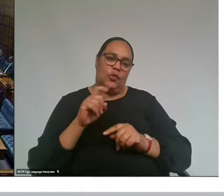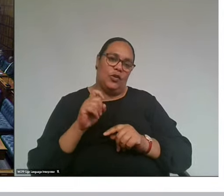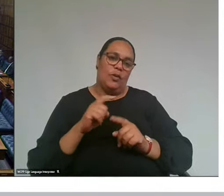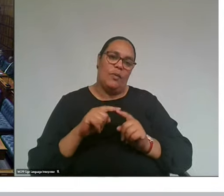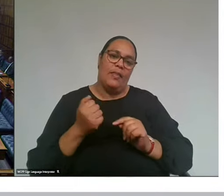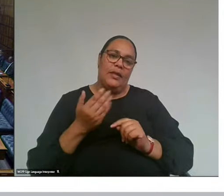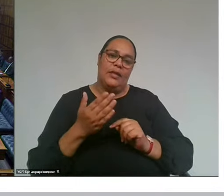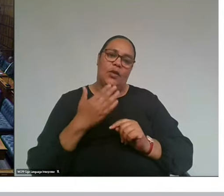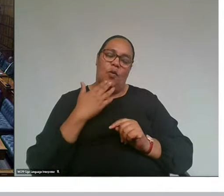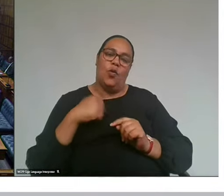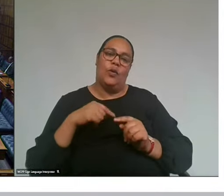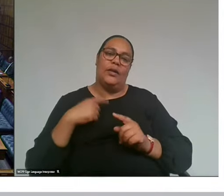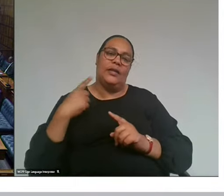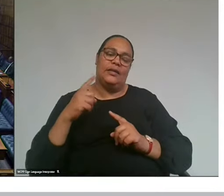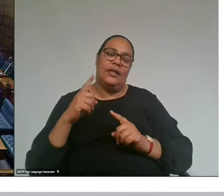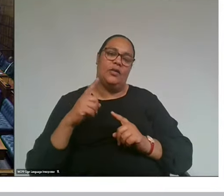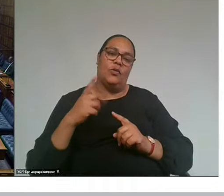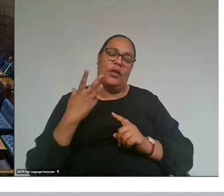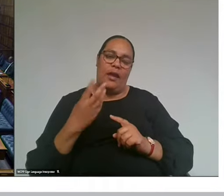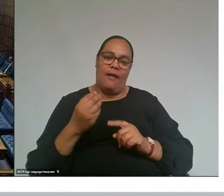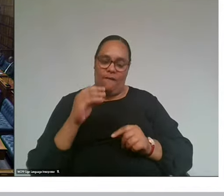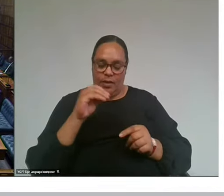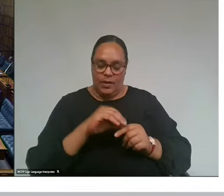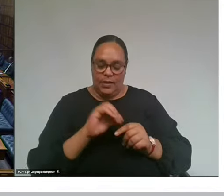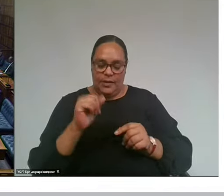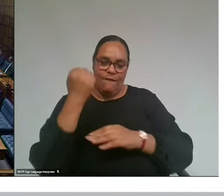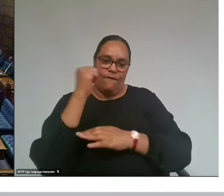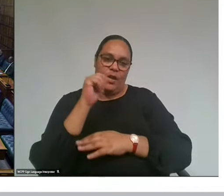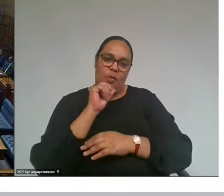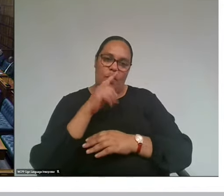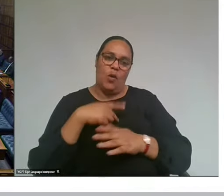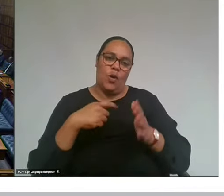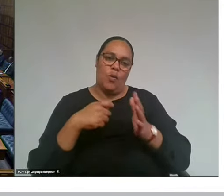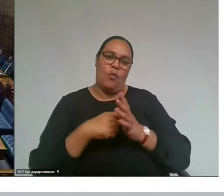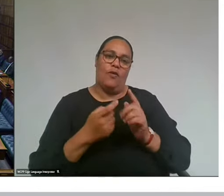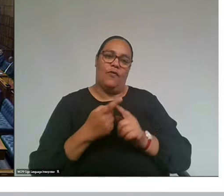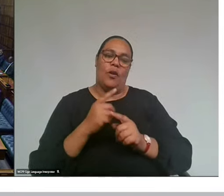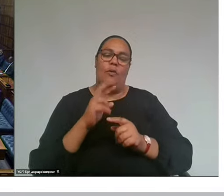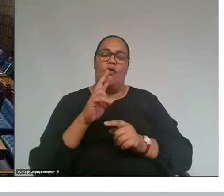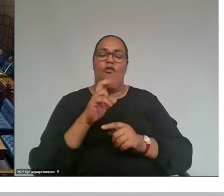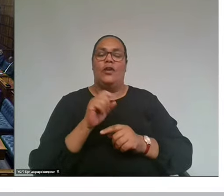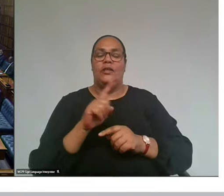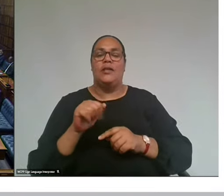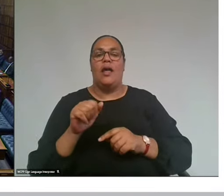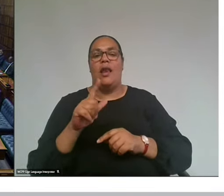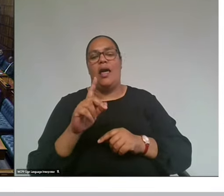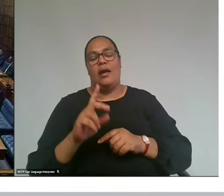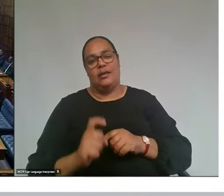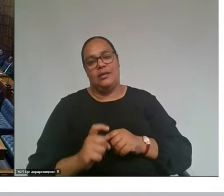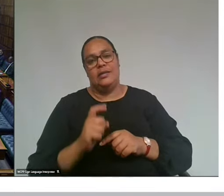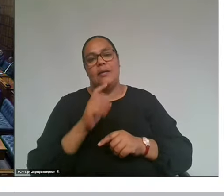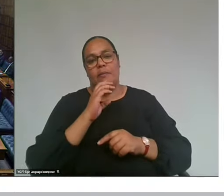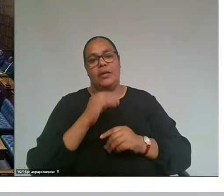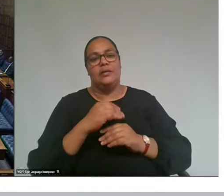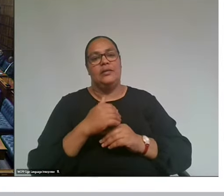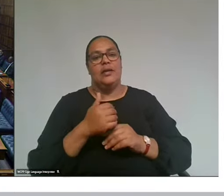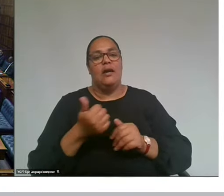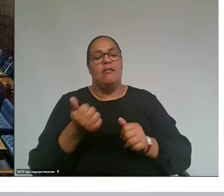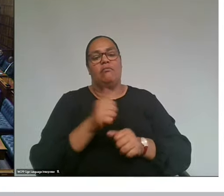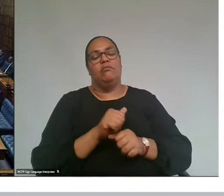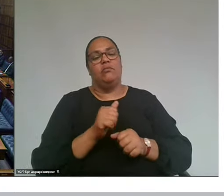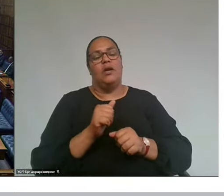tenant that we've successfully landed in the factory that we bought from resilux is an ex Atlantis